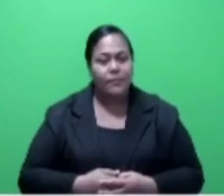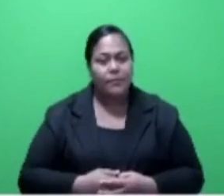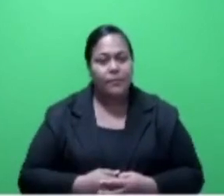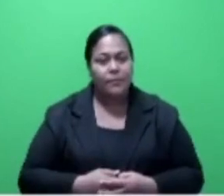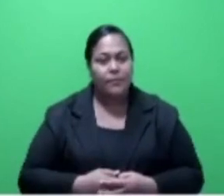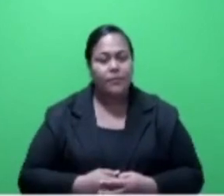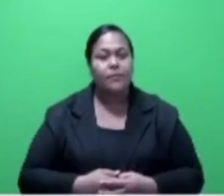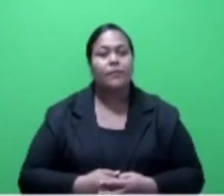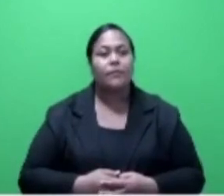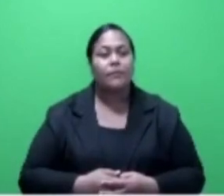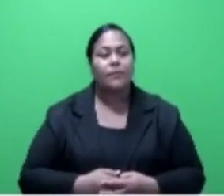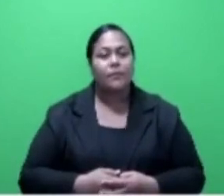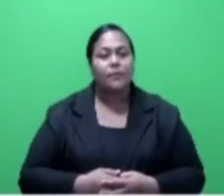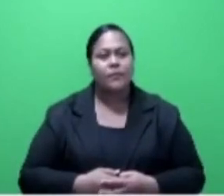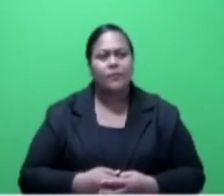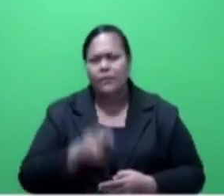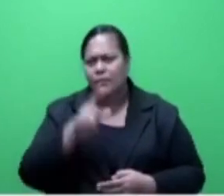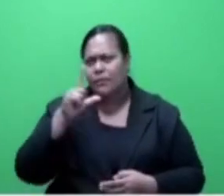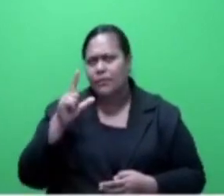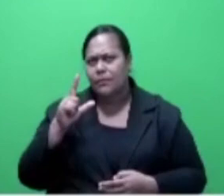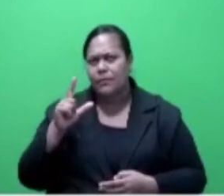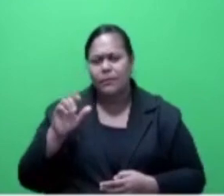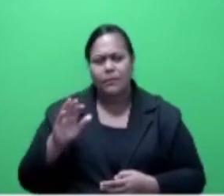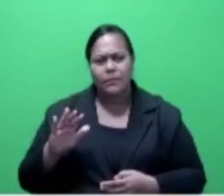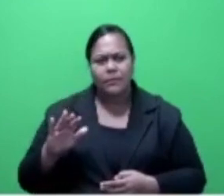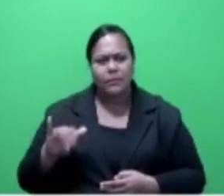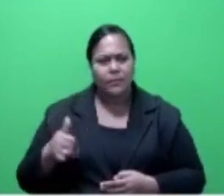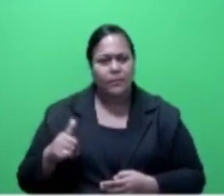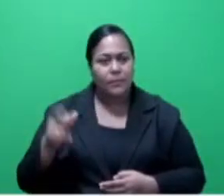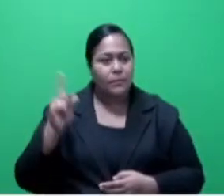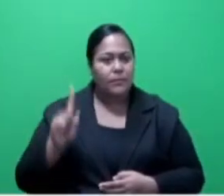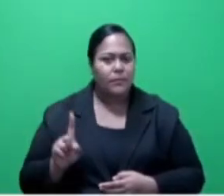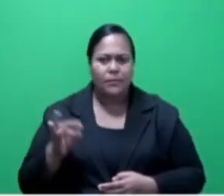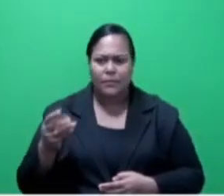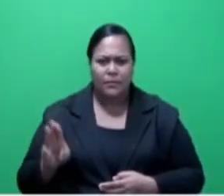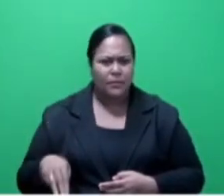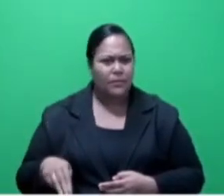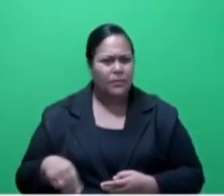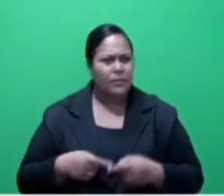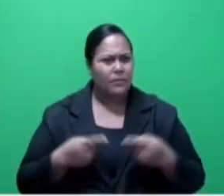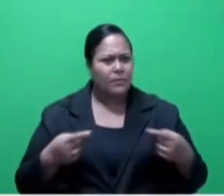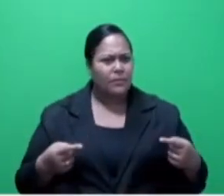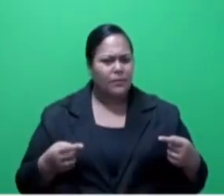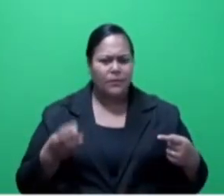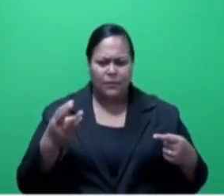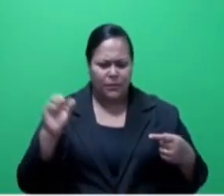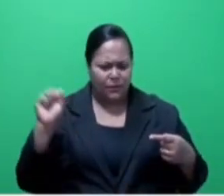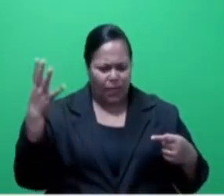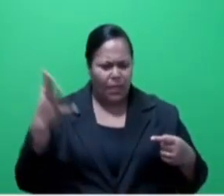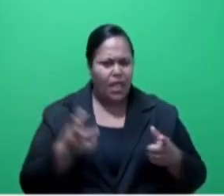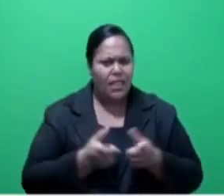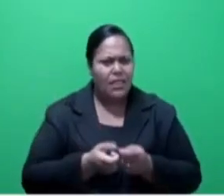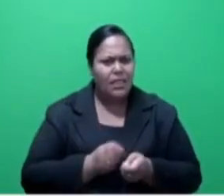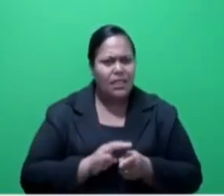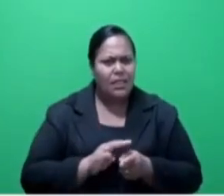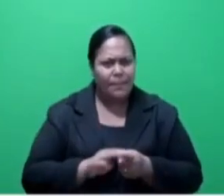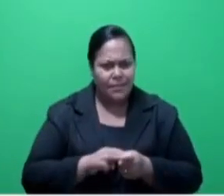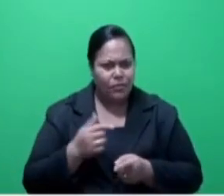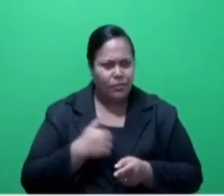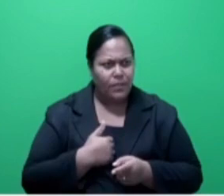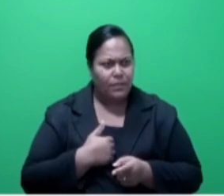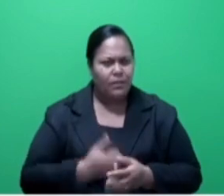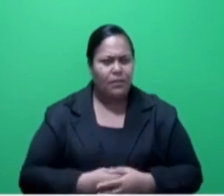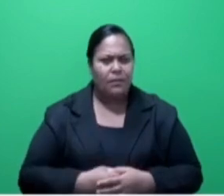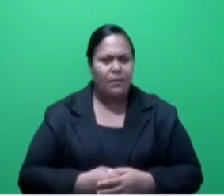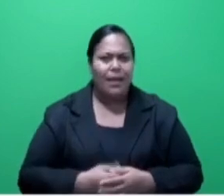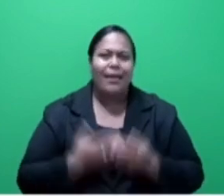portrays, in fact, yesterday or today when some of the members of opposition were speaking, somebody texted me. They said, thank God they weren't in government. Can